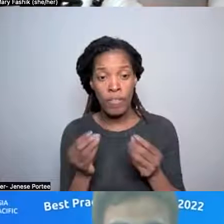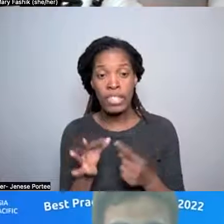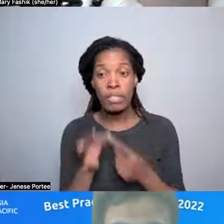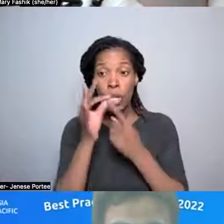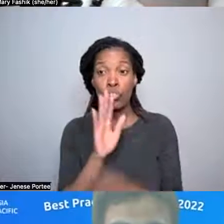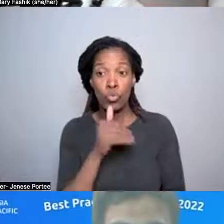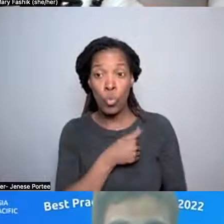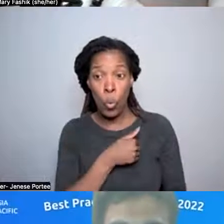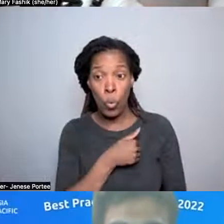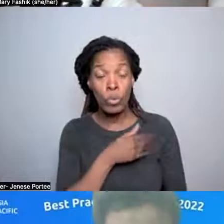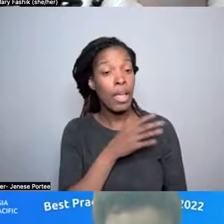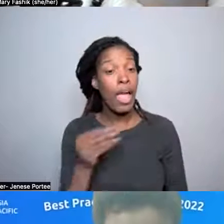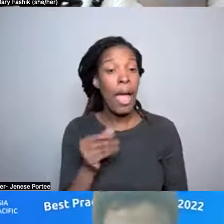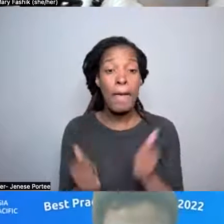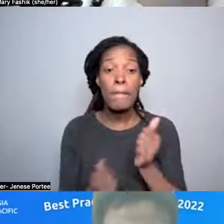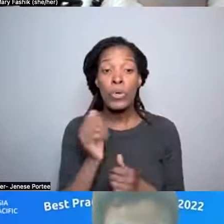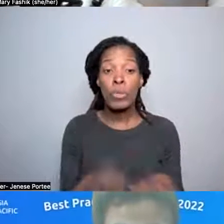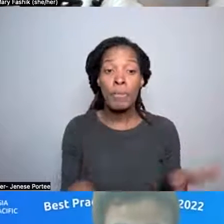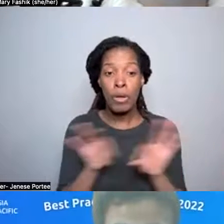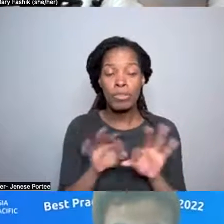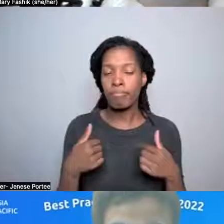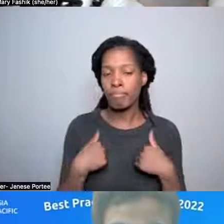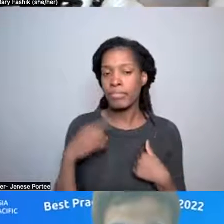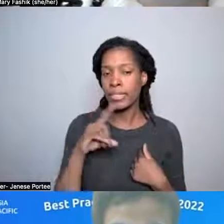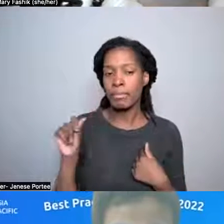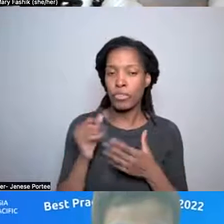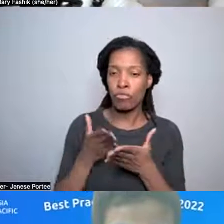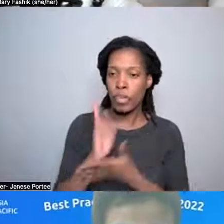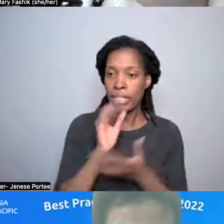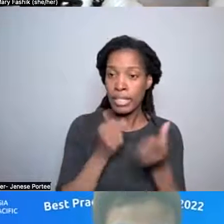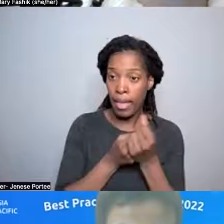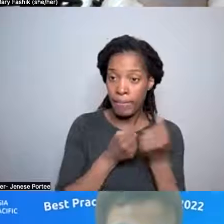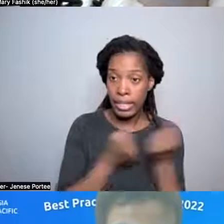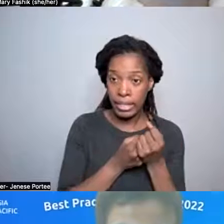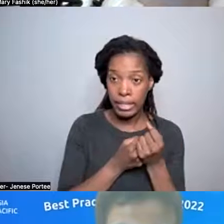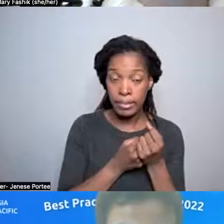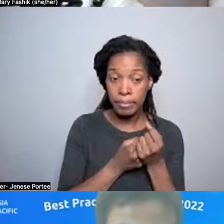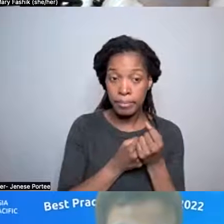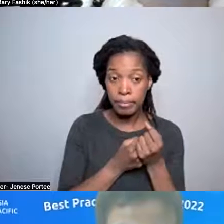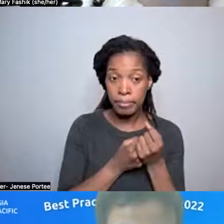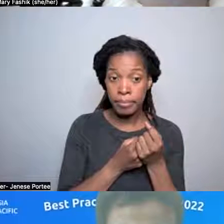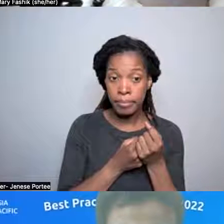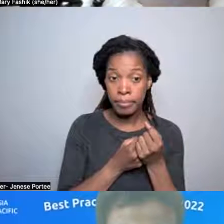most importantly, I'm a disability rights advocate. In my